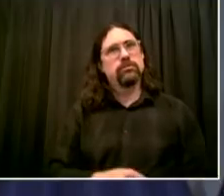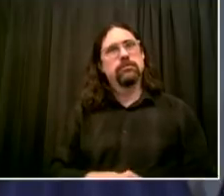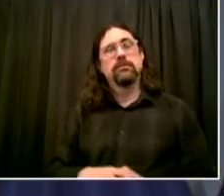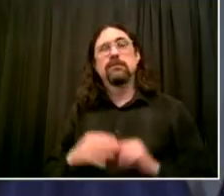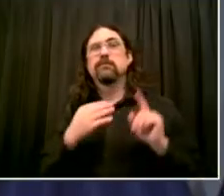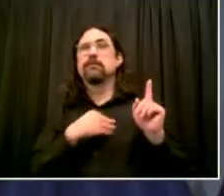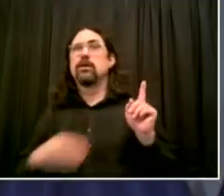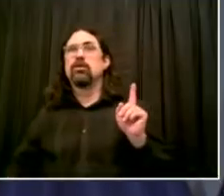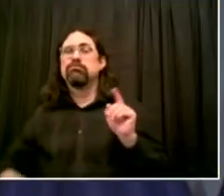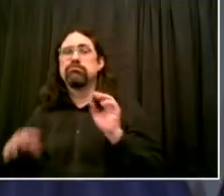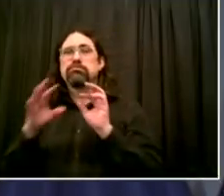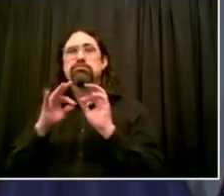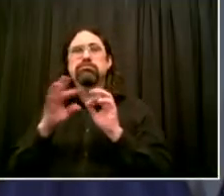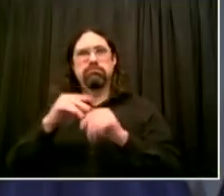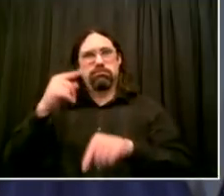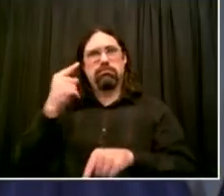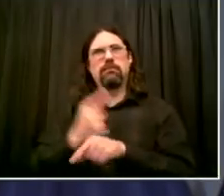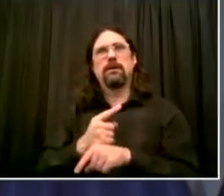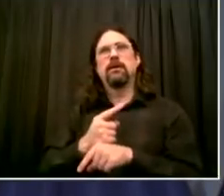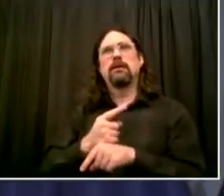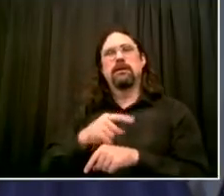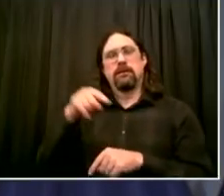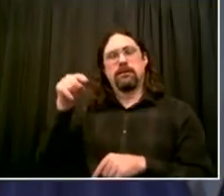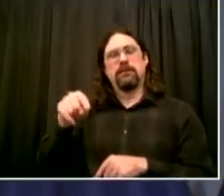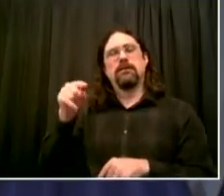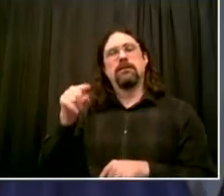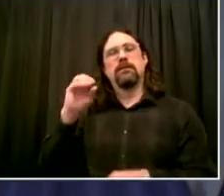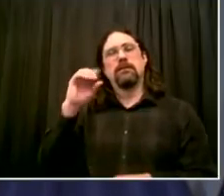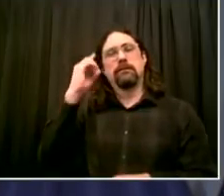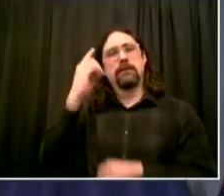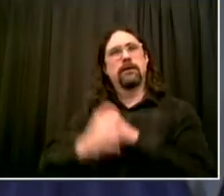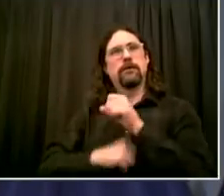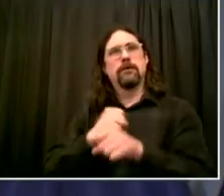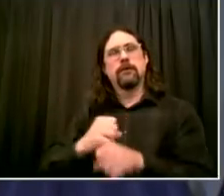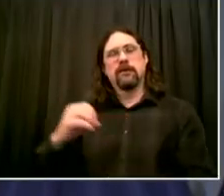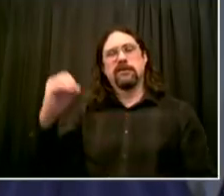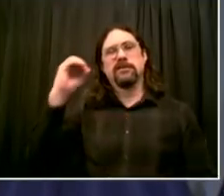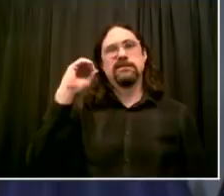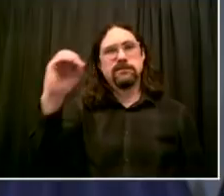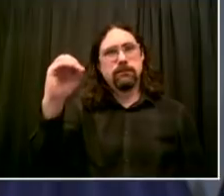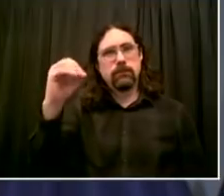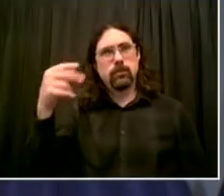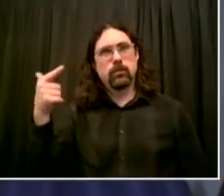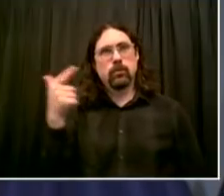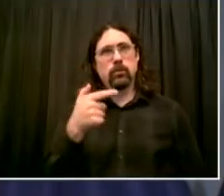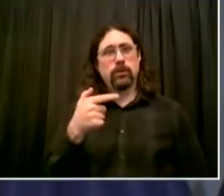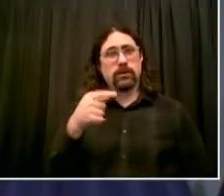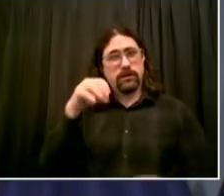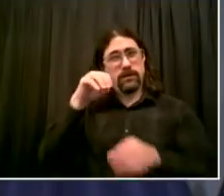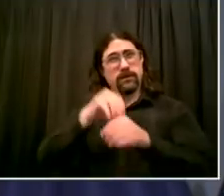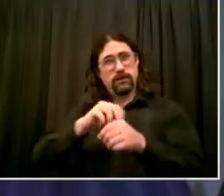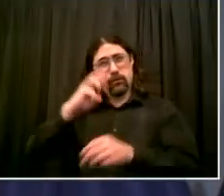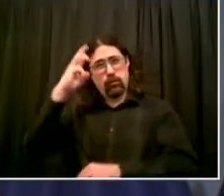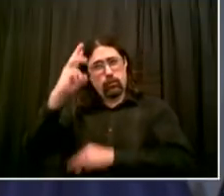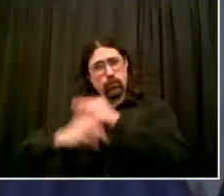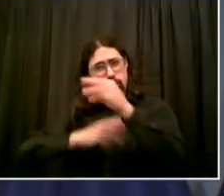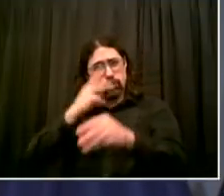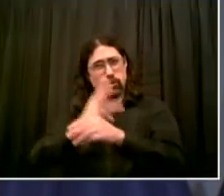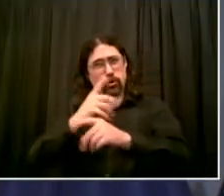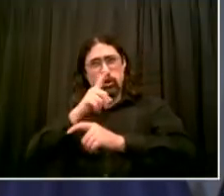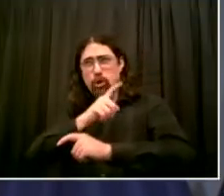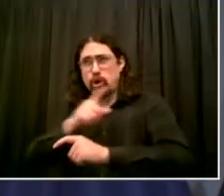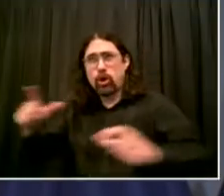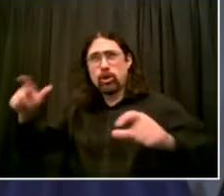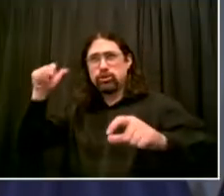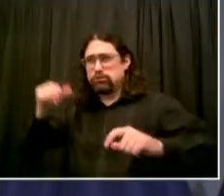And that's a longer conversation, a longer question, but at the core of it is understanding that human relationships, earning trust, putting individuals